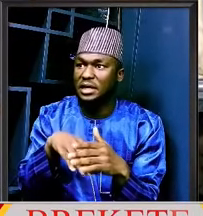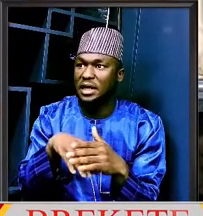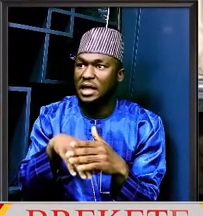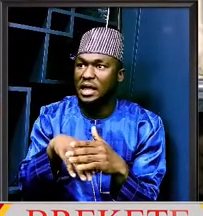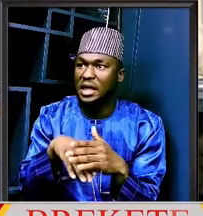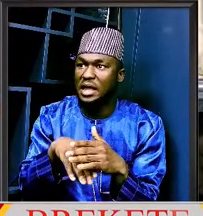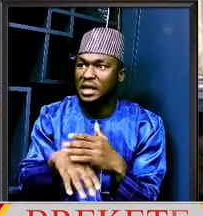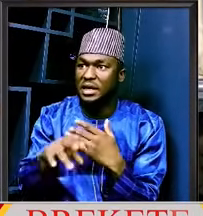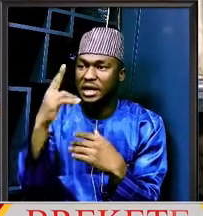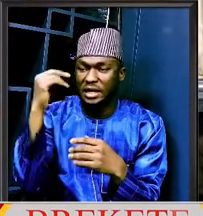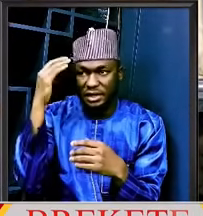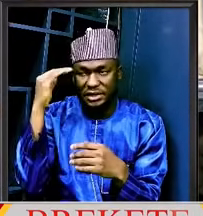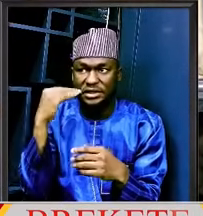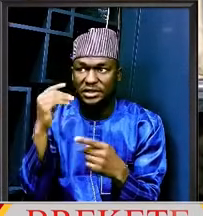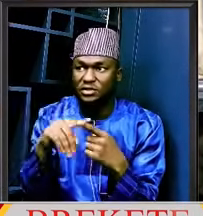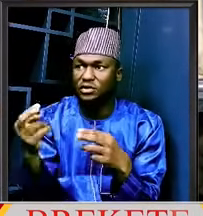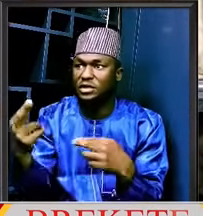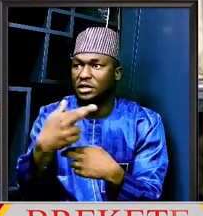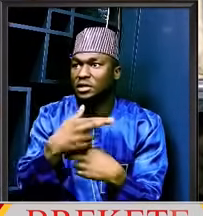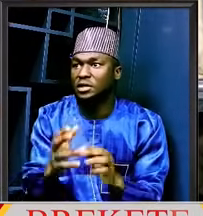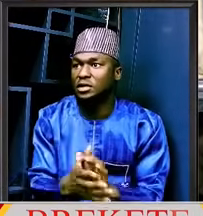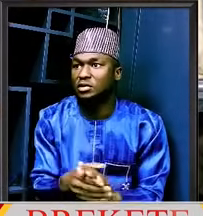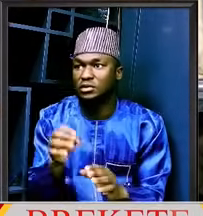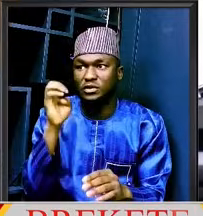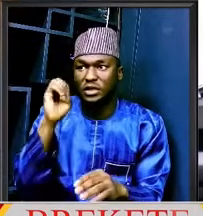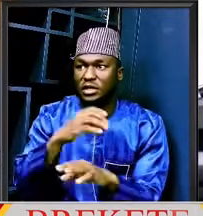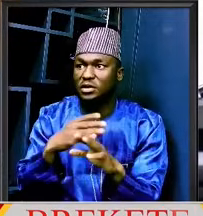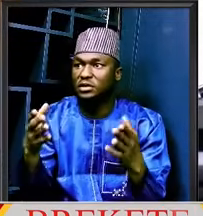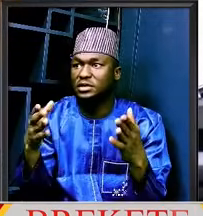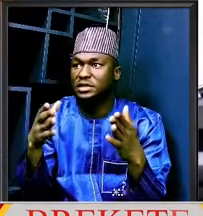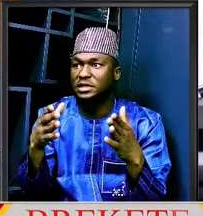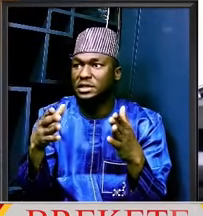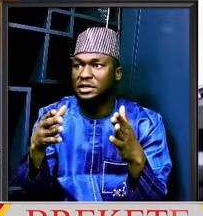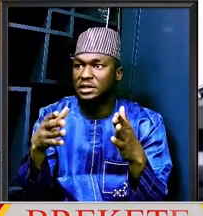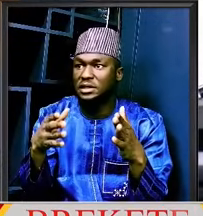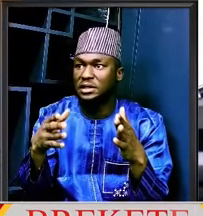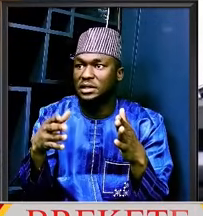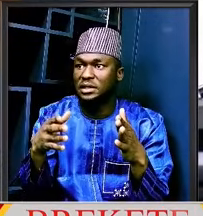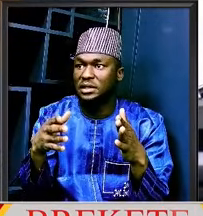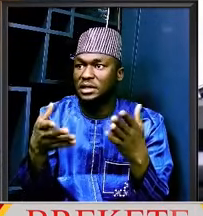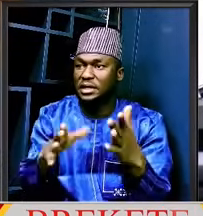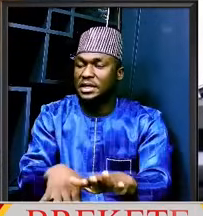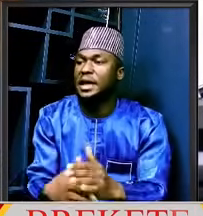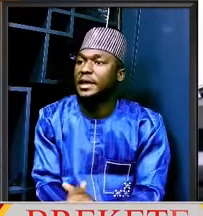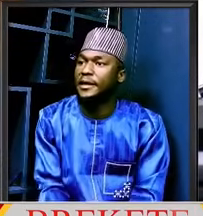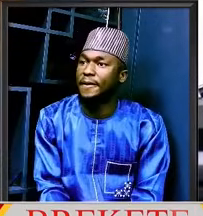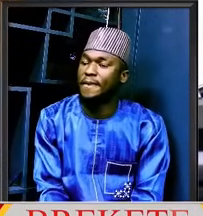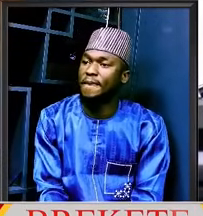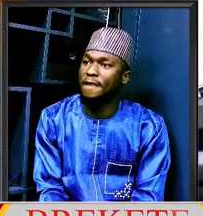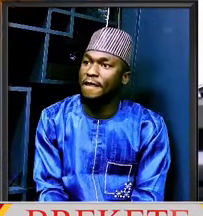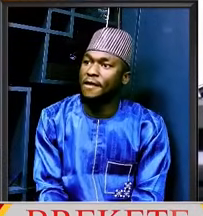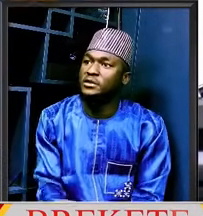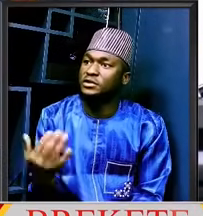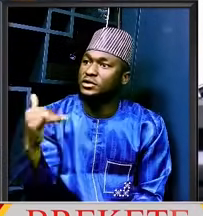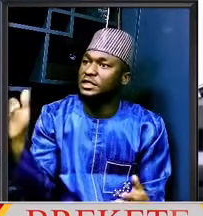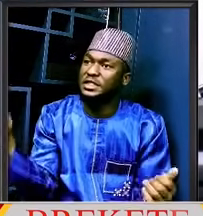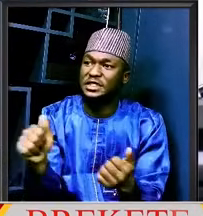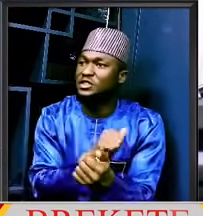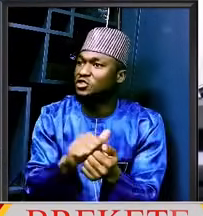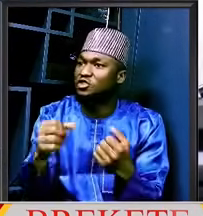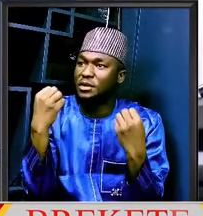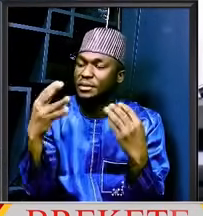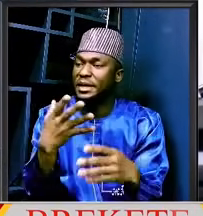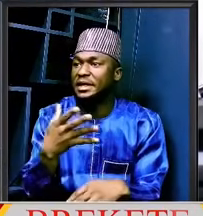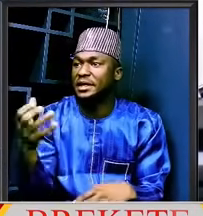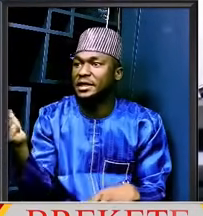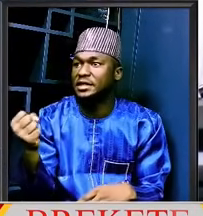were stoning. It was badly injured, but it did not die because the head is the major part of the body. So they destroyed things,